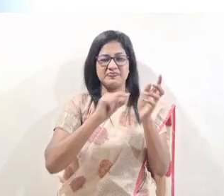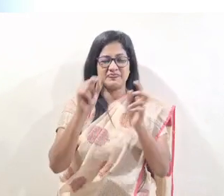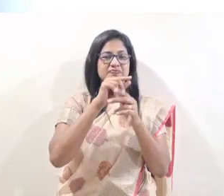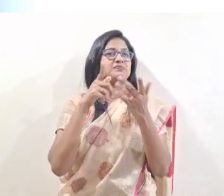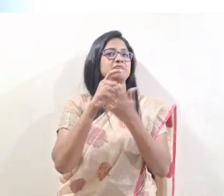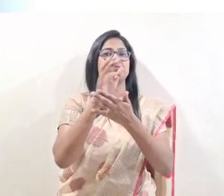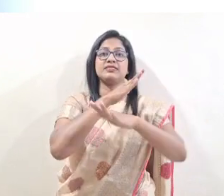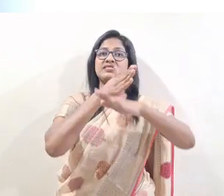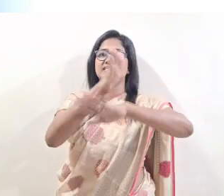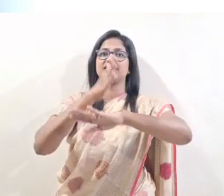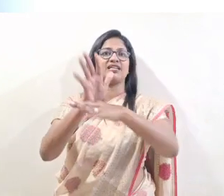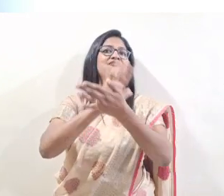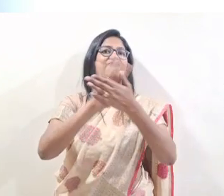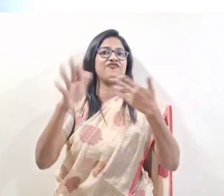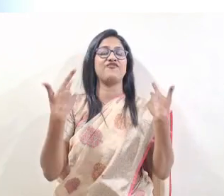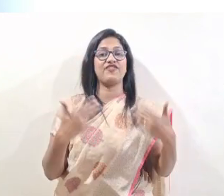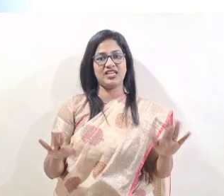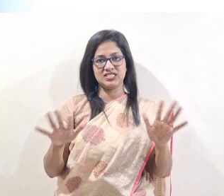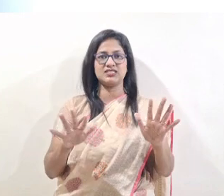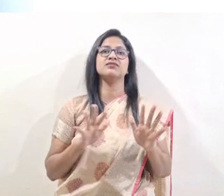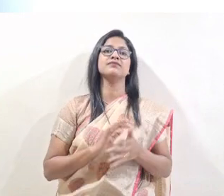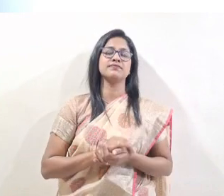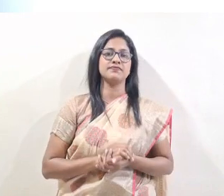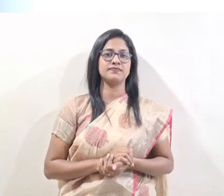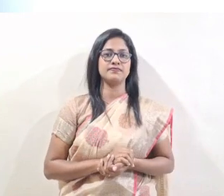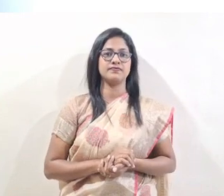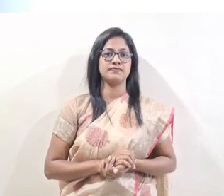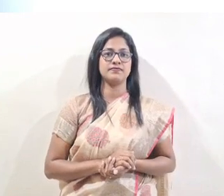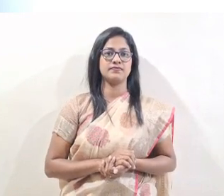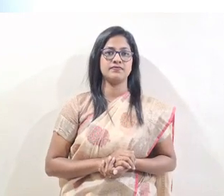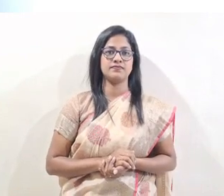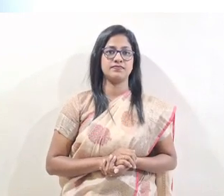done at our depots.